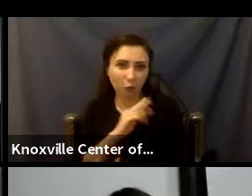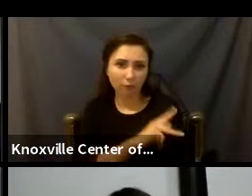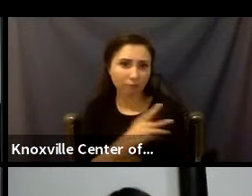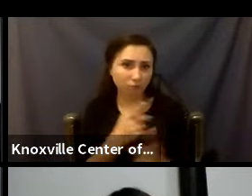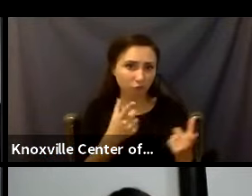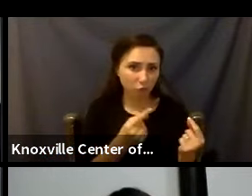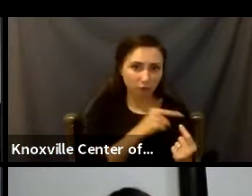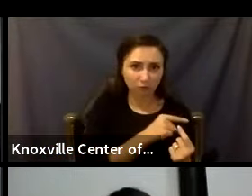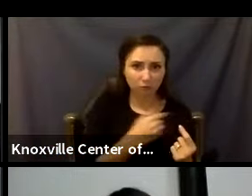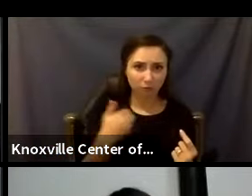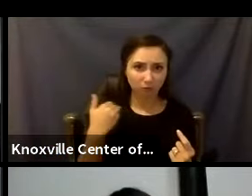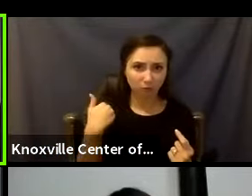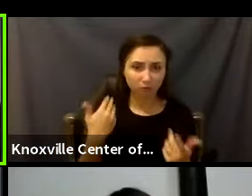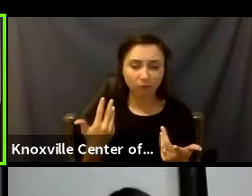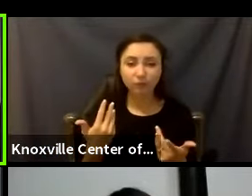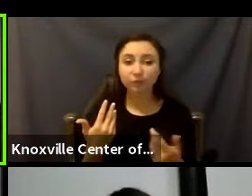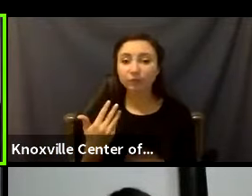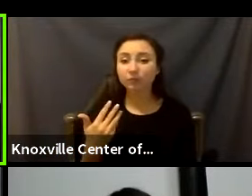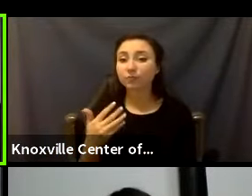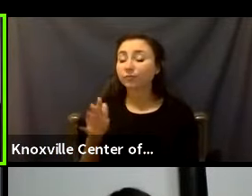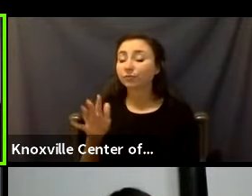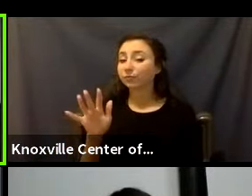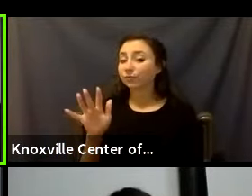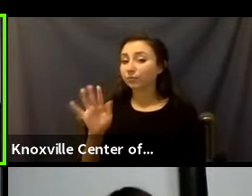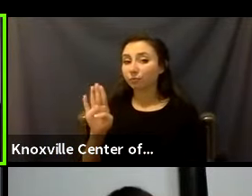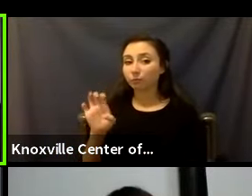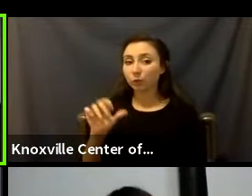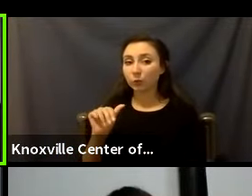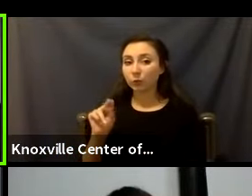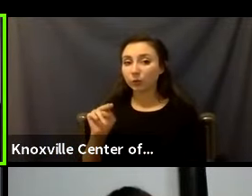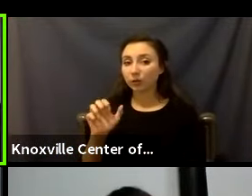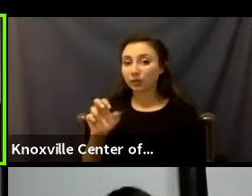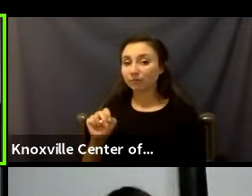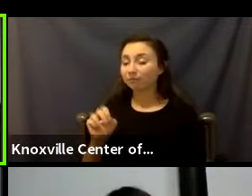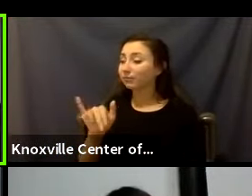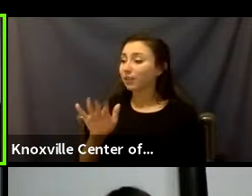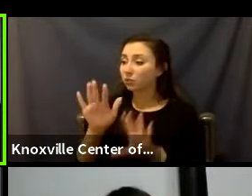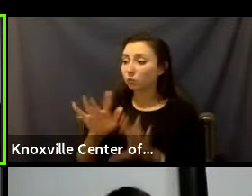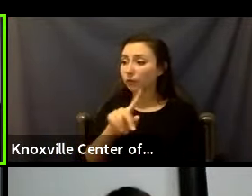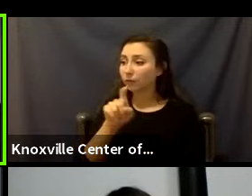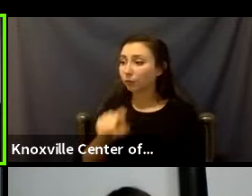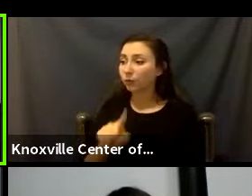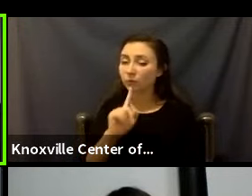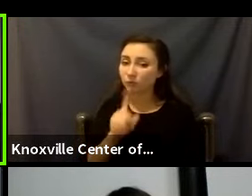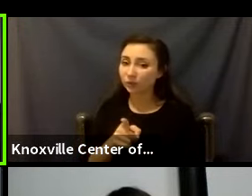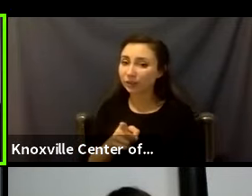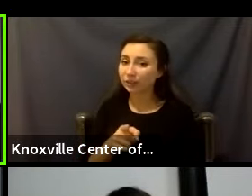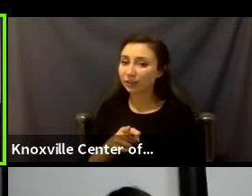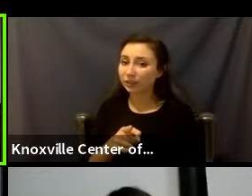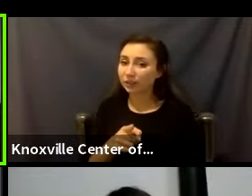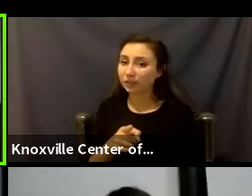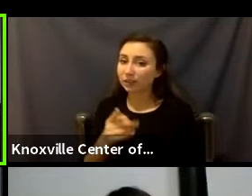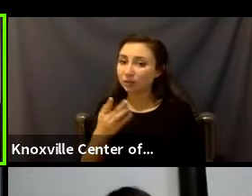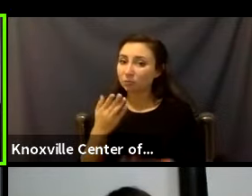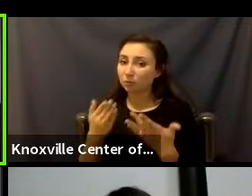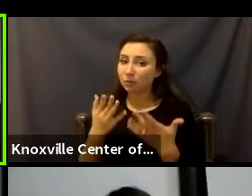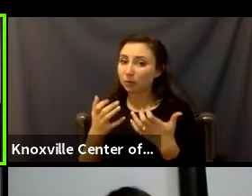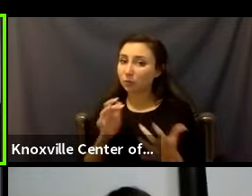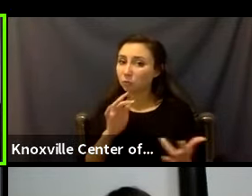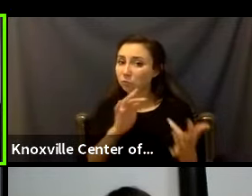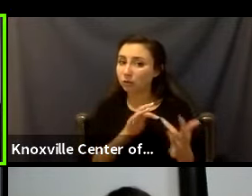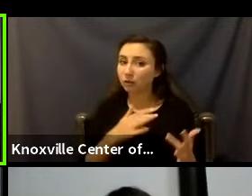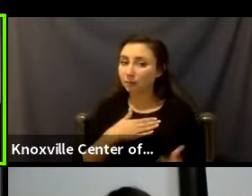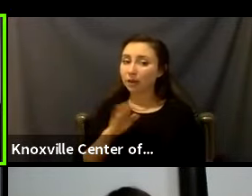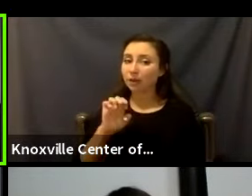were? You know, that's a great question. And honestly, one I would really want to just talk to my epidemiology